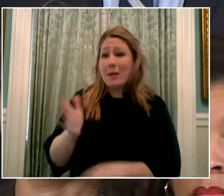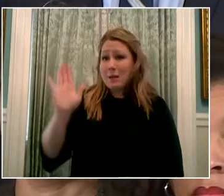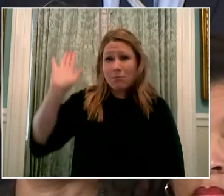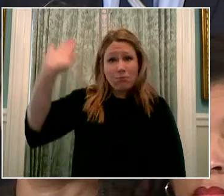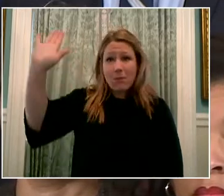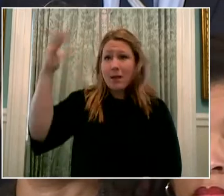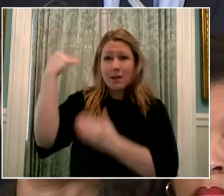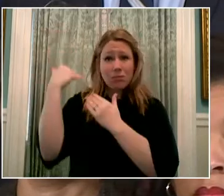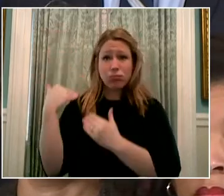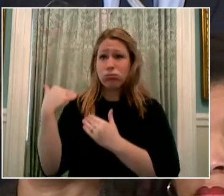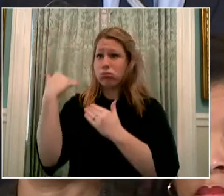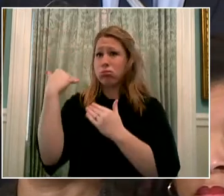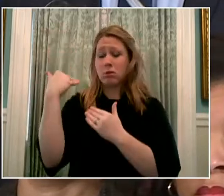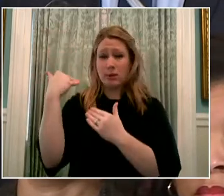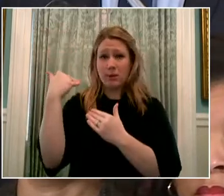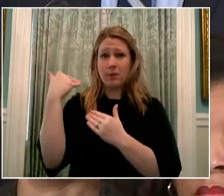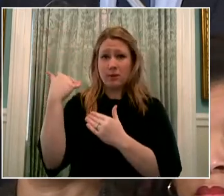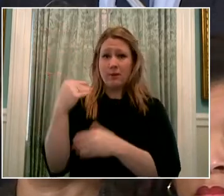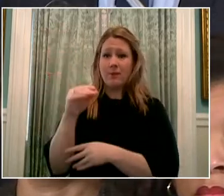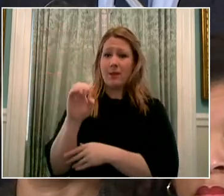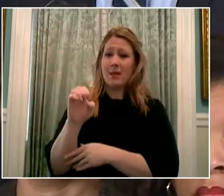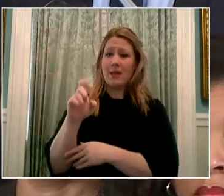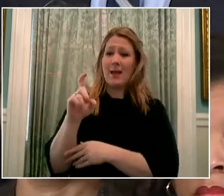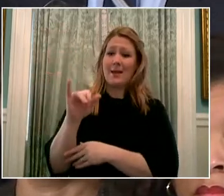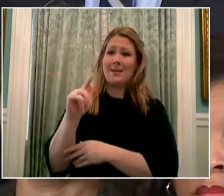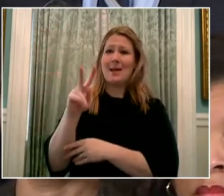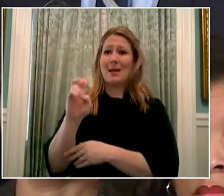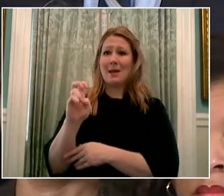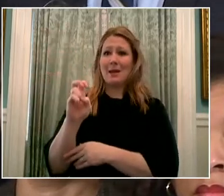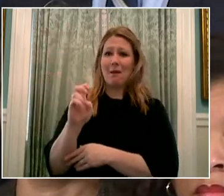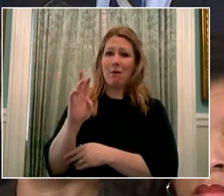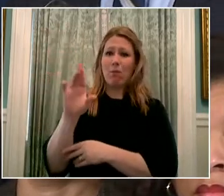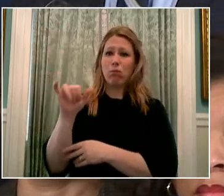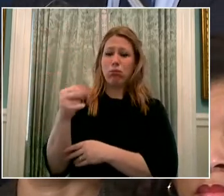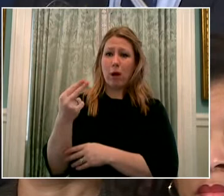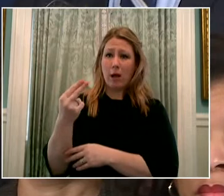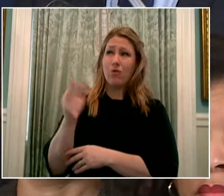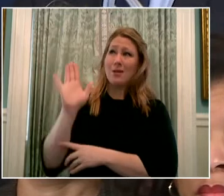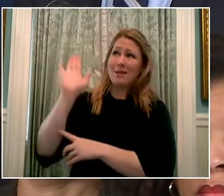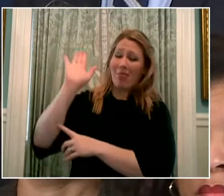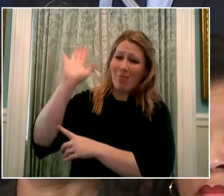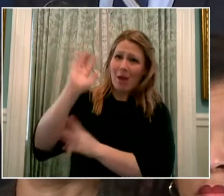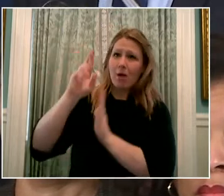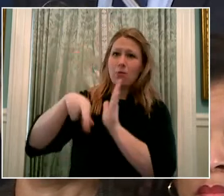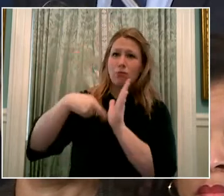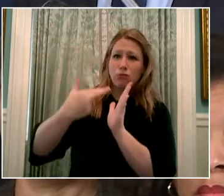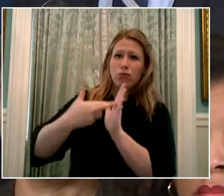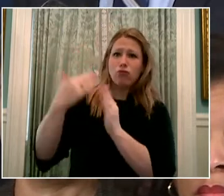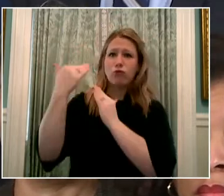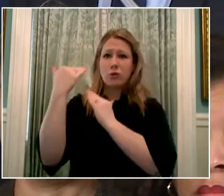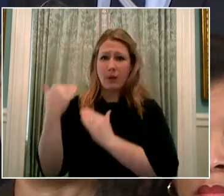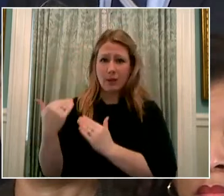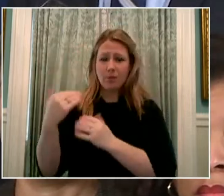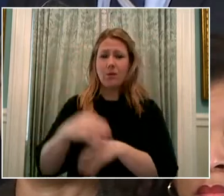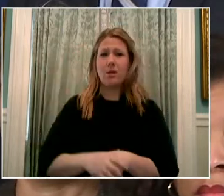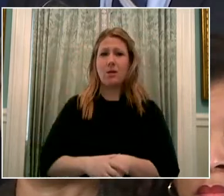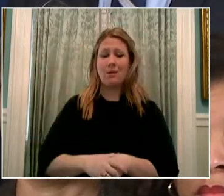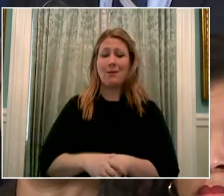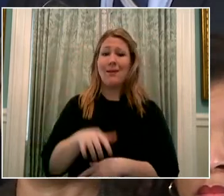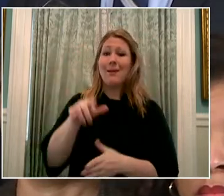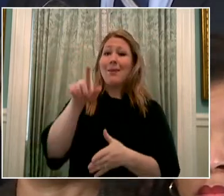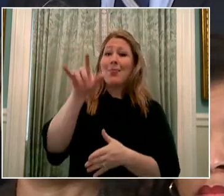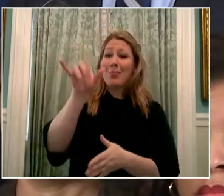executive branch of the United States of America. And that's what we're calling for. There's desperate to work. We have shouldered